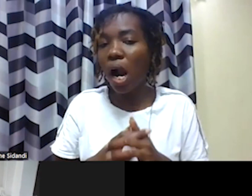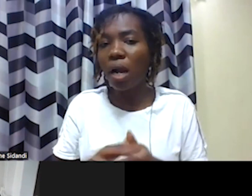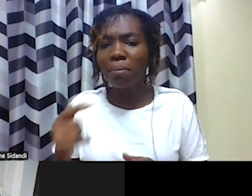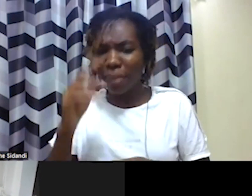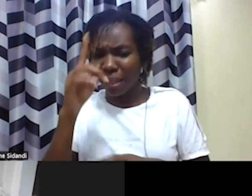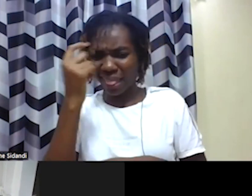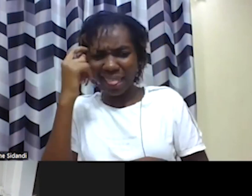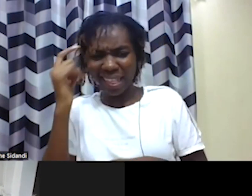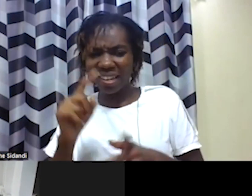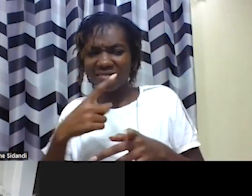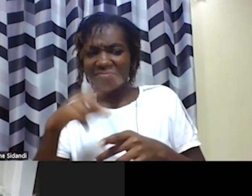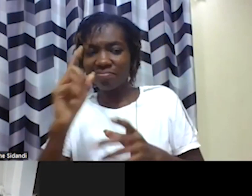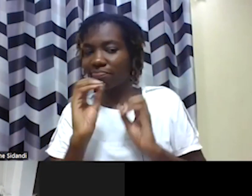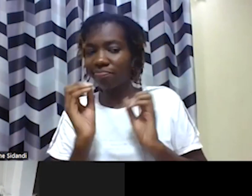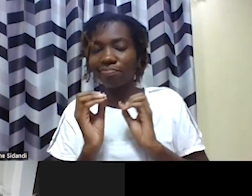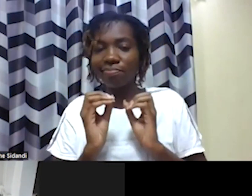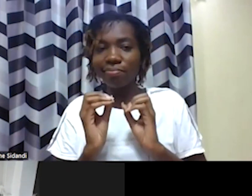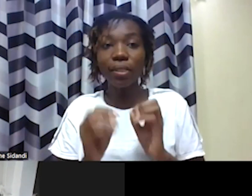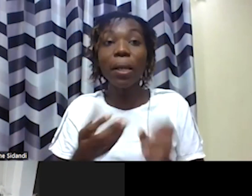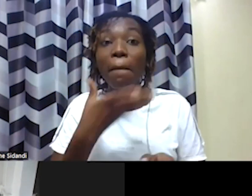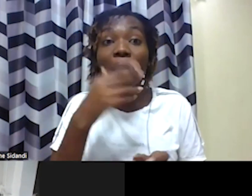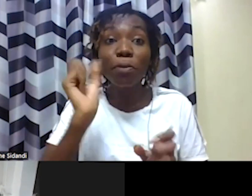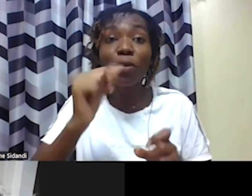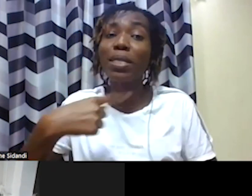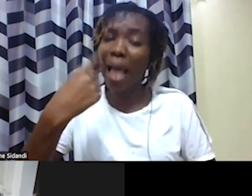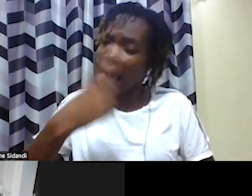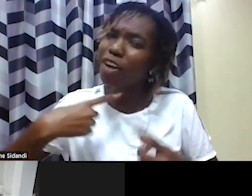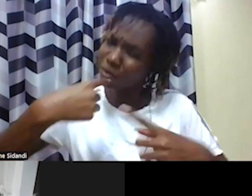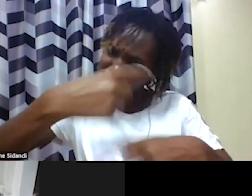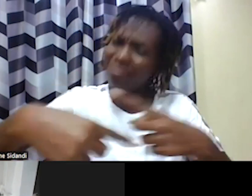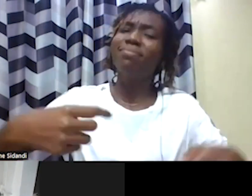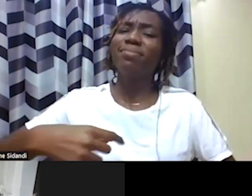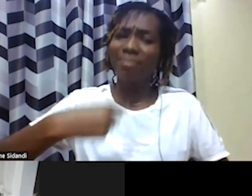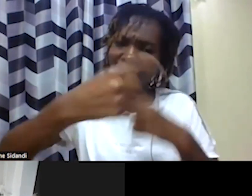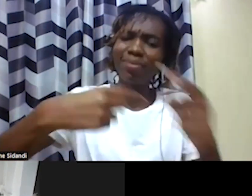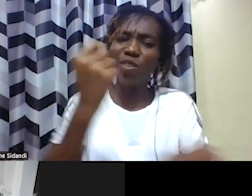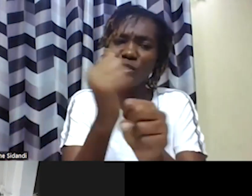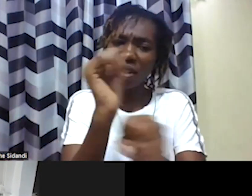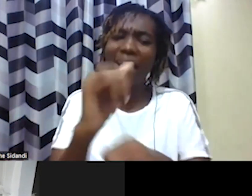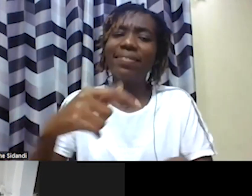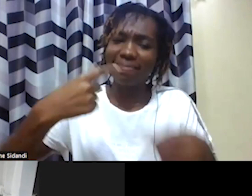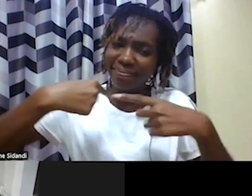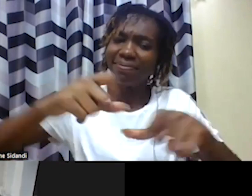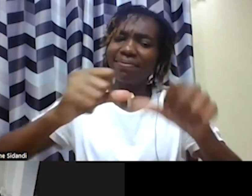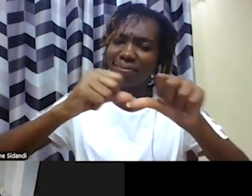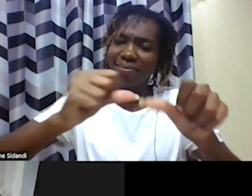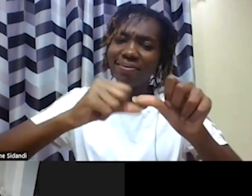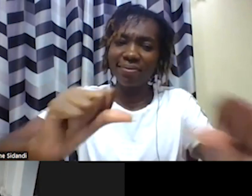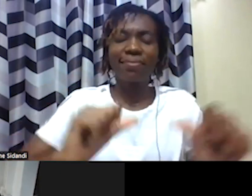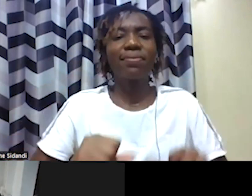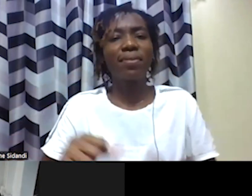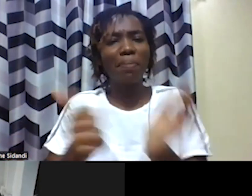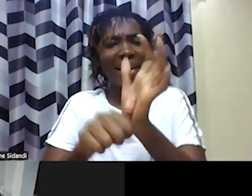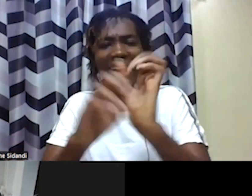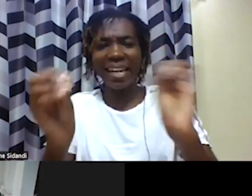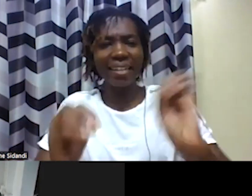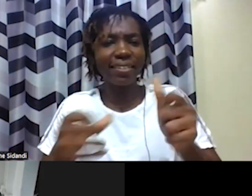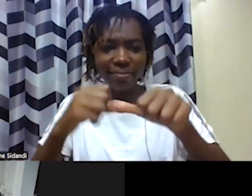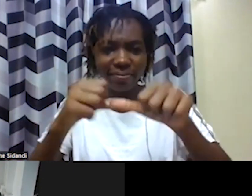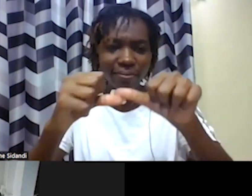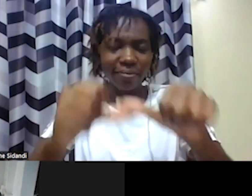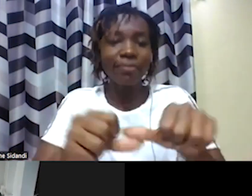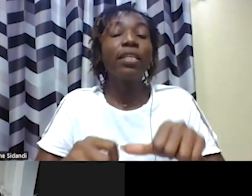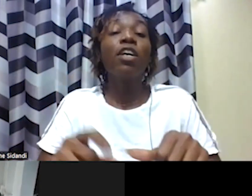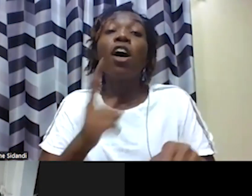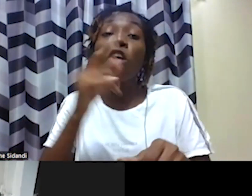right. A man will just say, go on, it's okay, just do it. Doesn't matter. And I want to say that having been